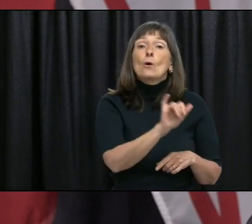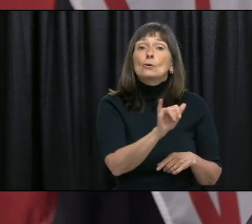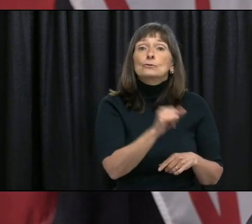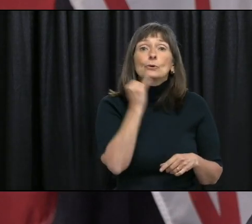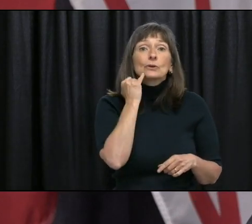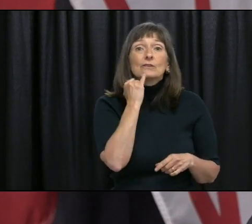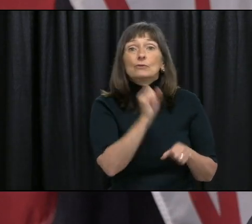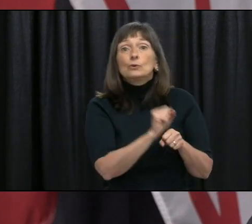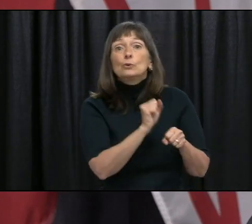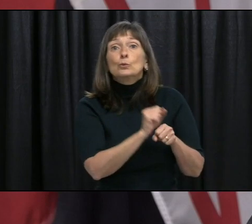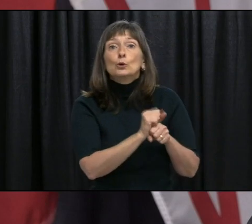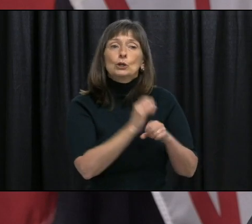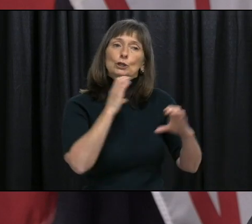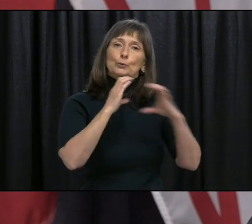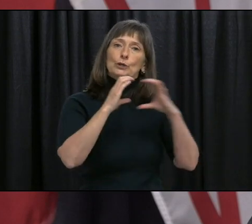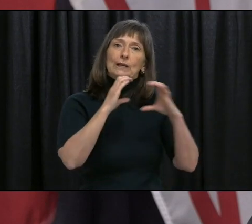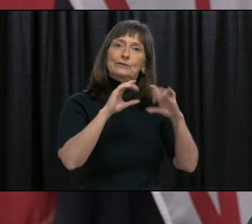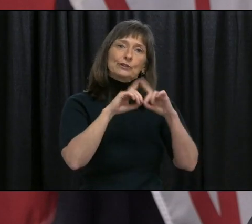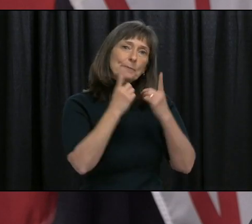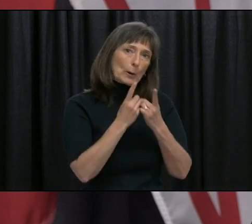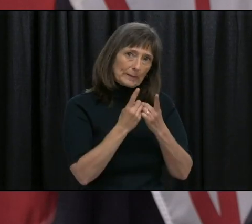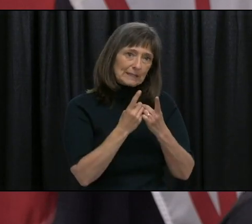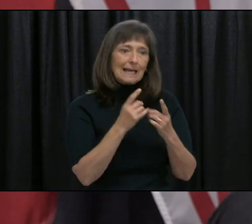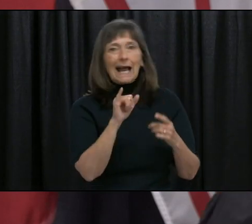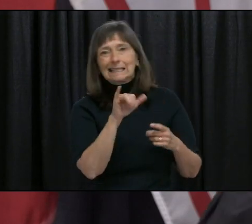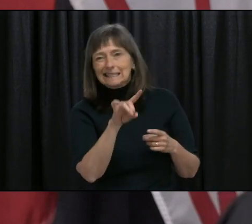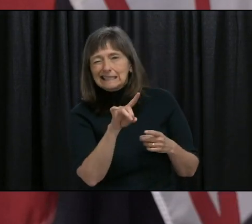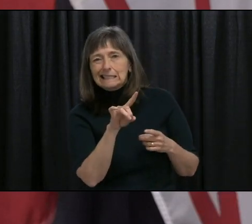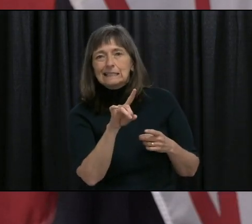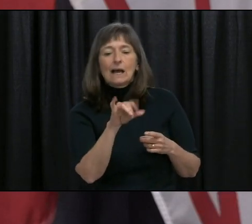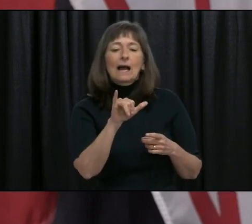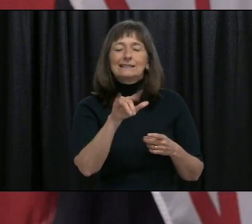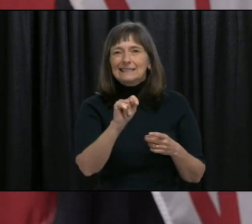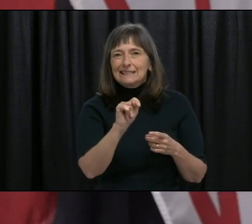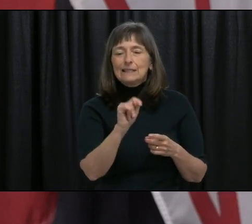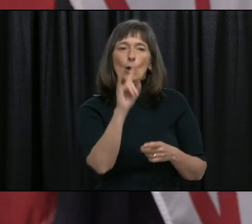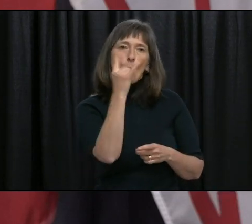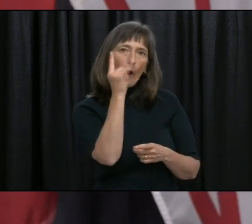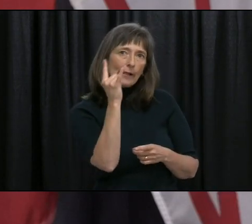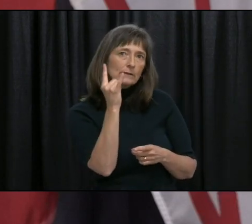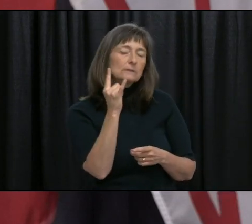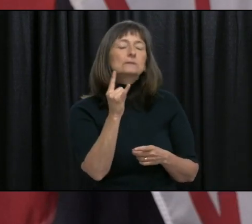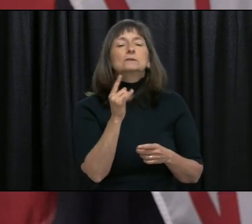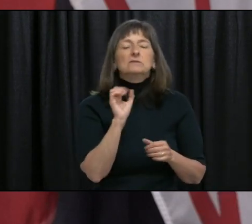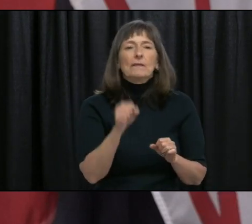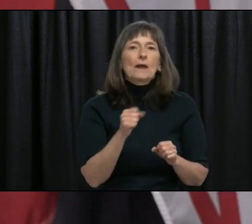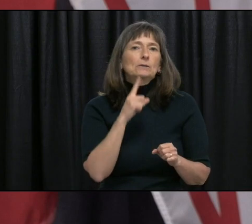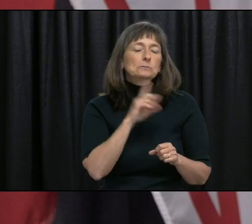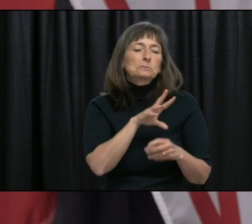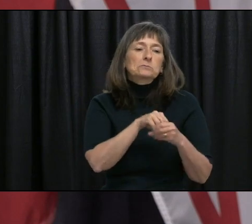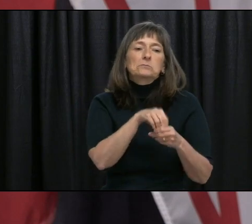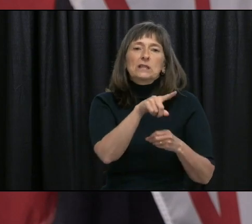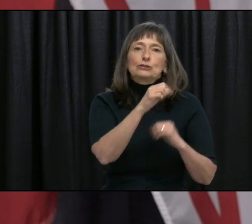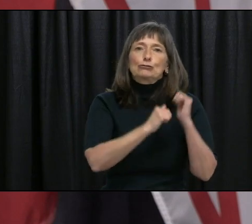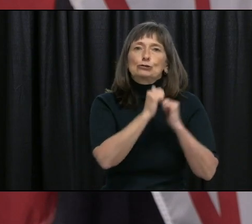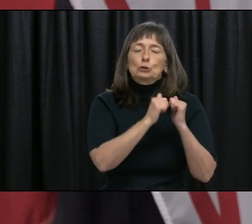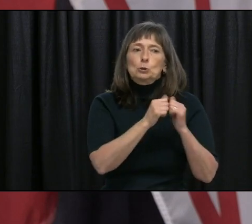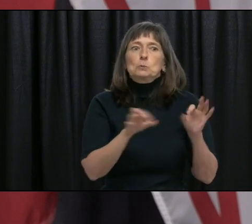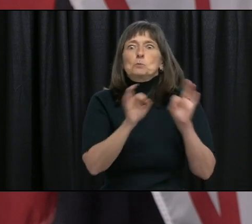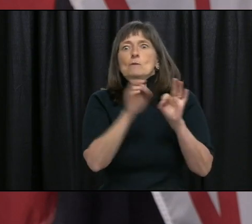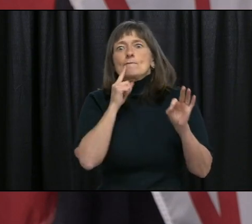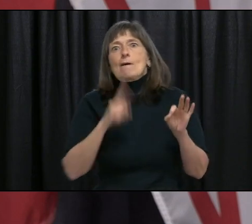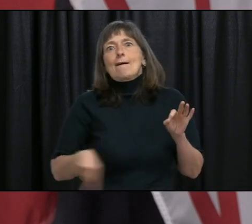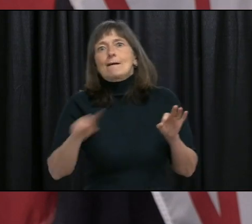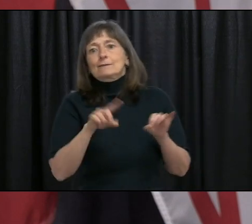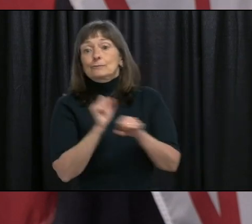worked in the information and communication technologies. Wireless internet and communications, that infrastructure was extremely